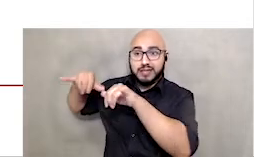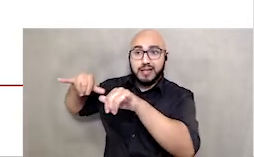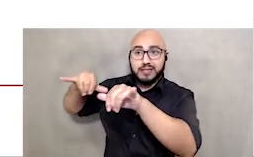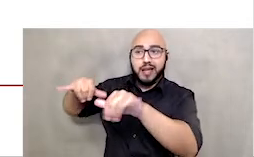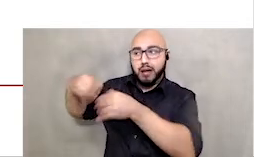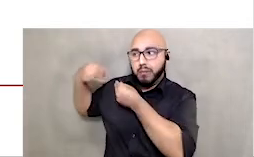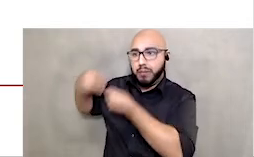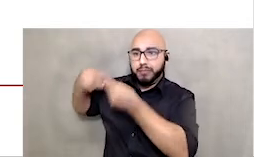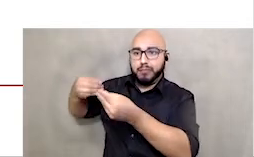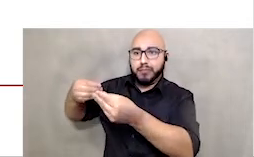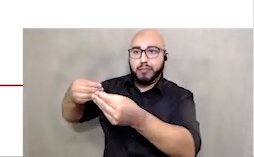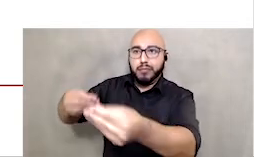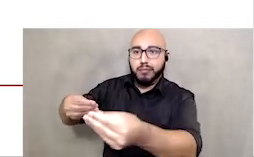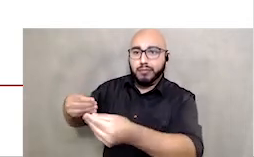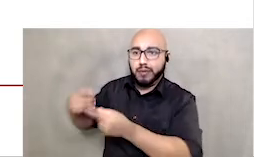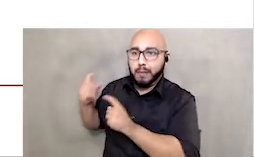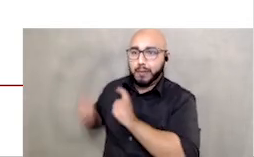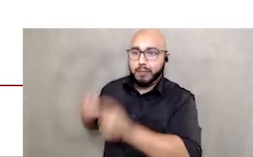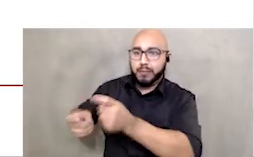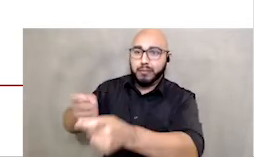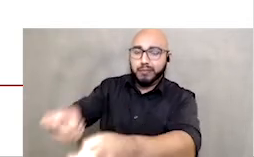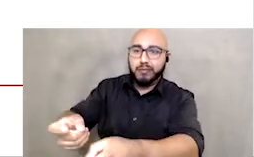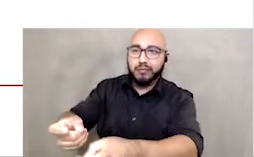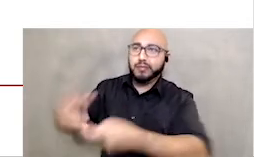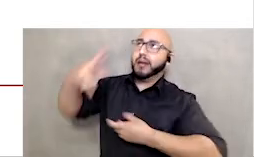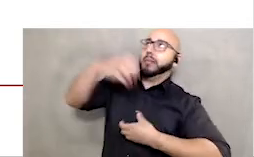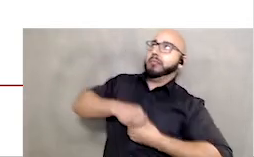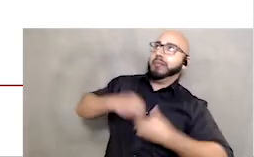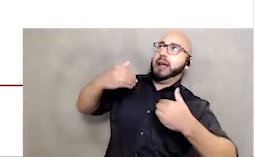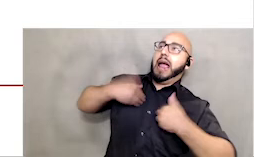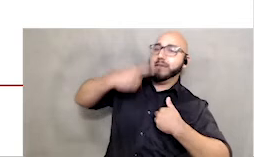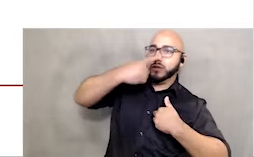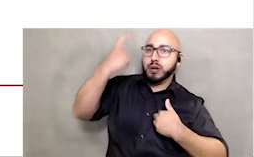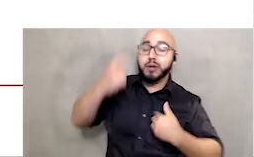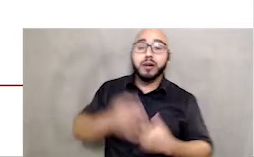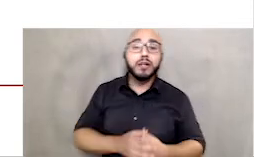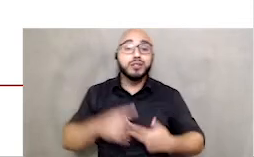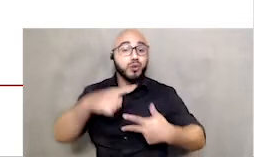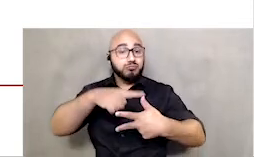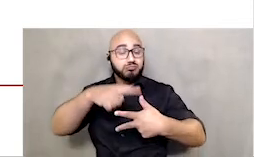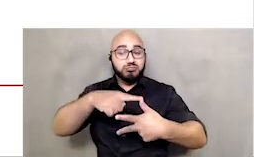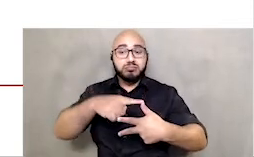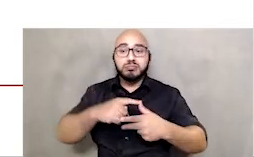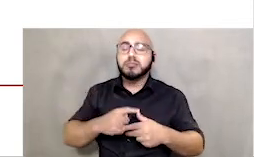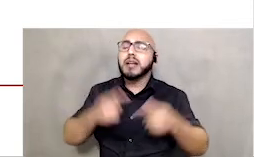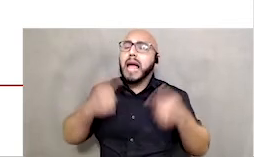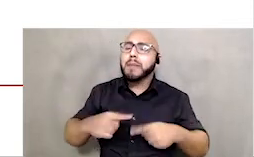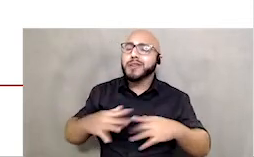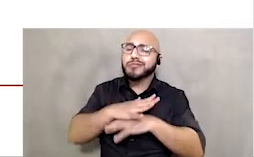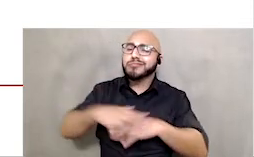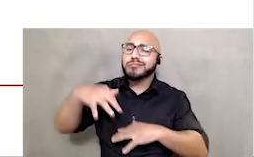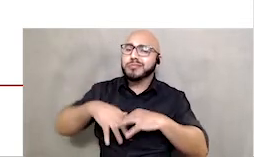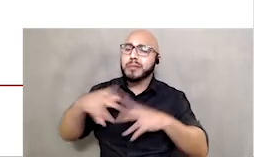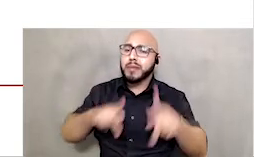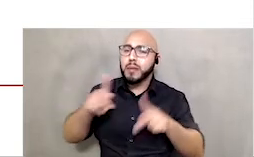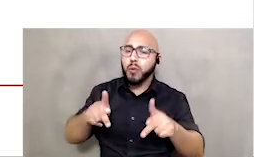an example of cultural trauma would be what happened to Indigenous people by the people of the